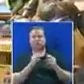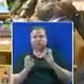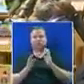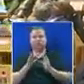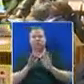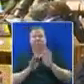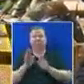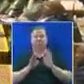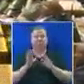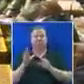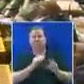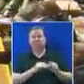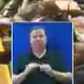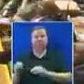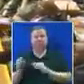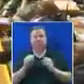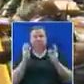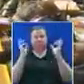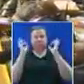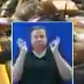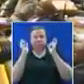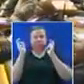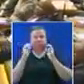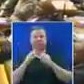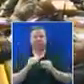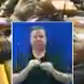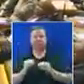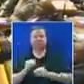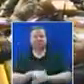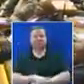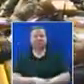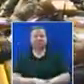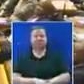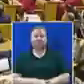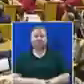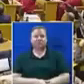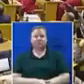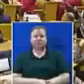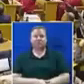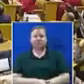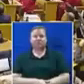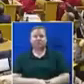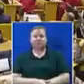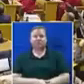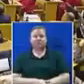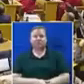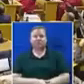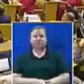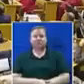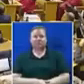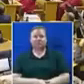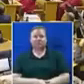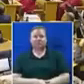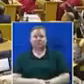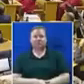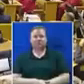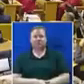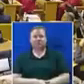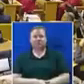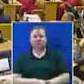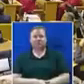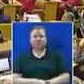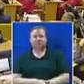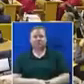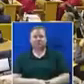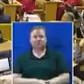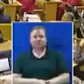About Chair, to show I've got nothing to hide. Honorable Malema, who said you are scared of you? President, yes. You come to me with the nonsense, I'll